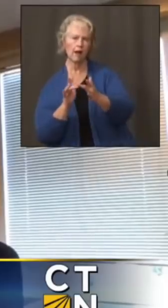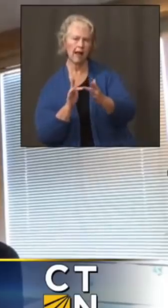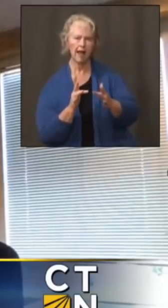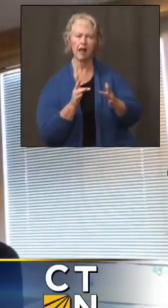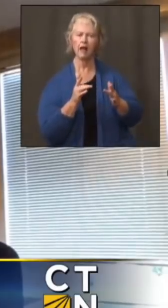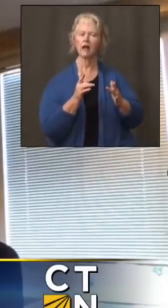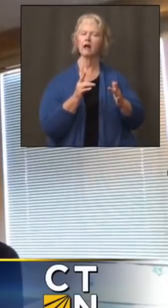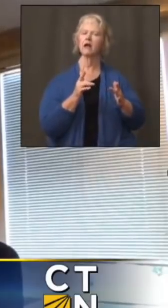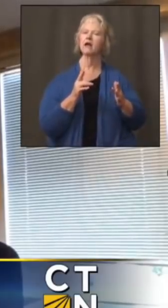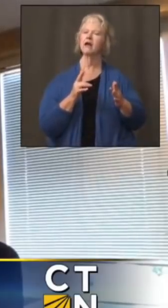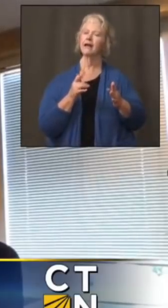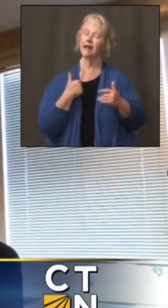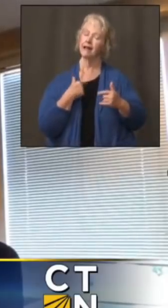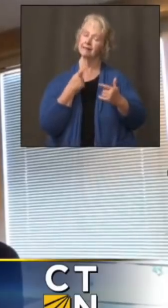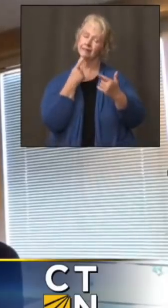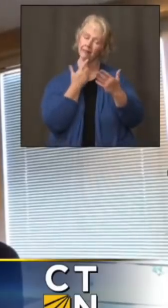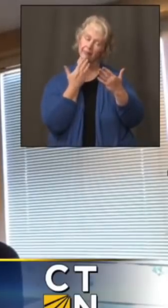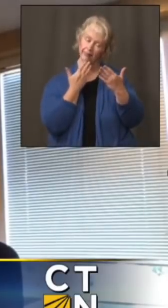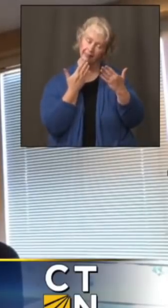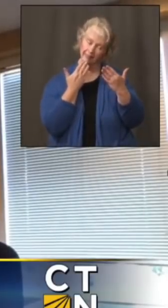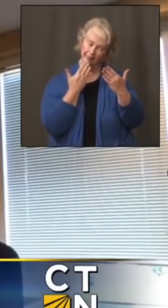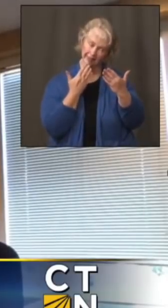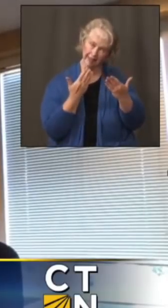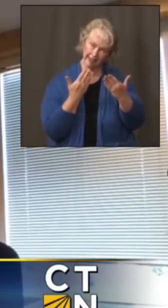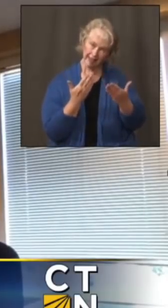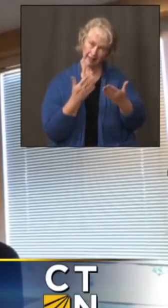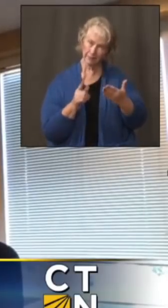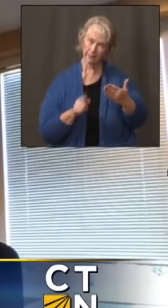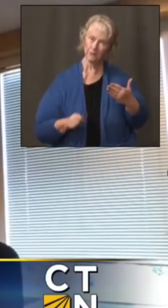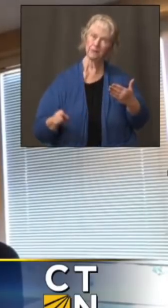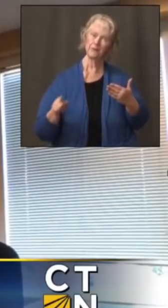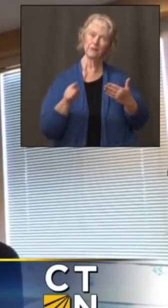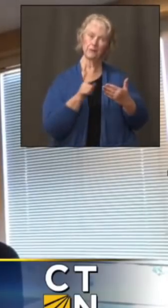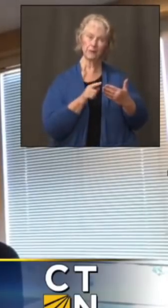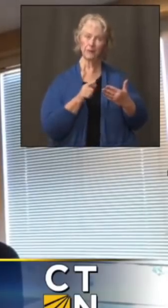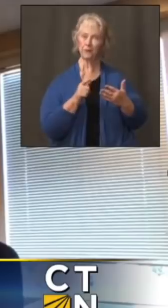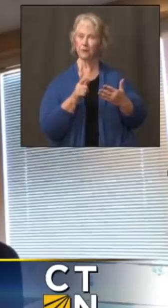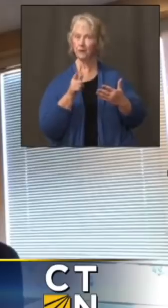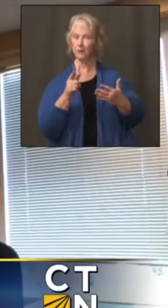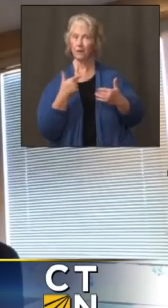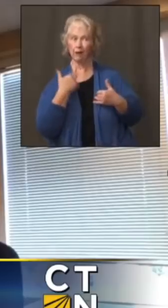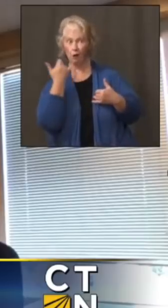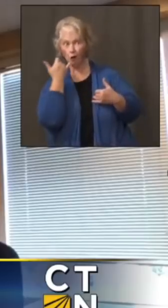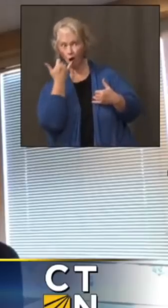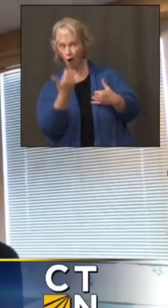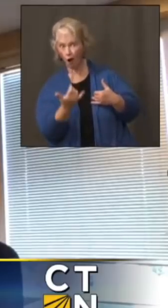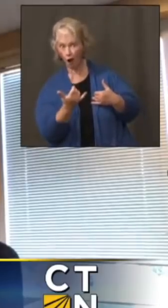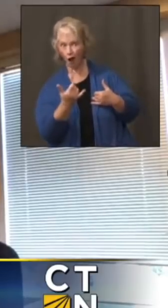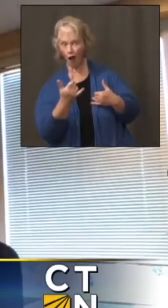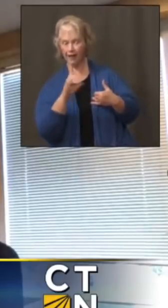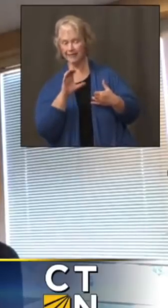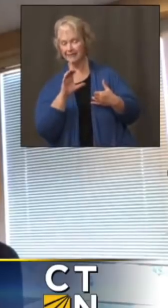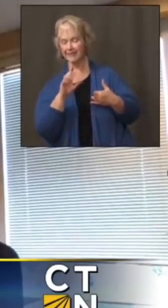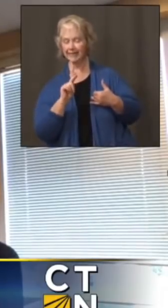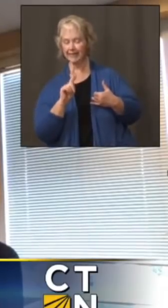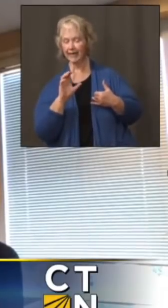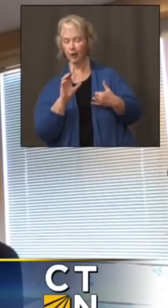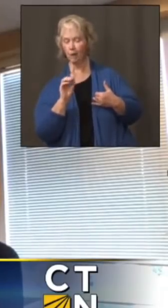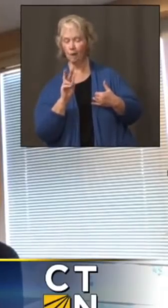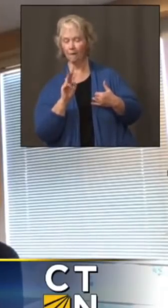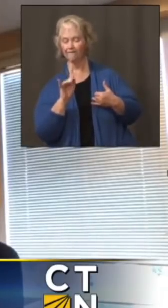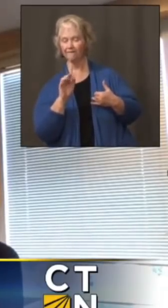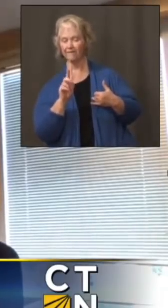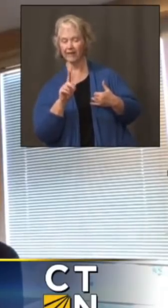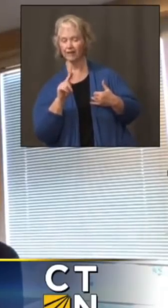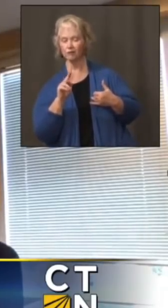and I want to say thank you. Thank you to all of you who've picked up the phone when you get that call from CT COVID Trace.